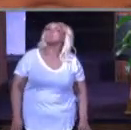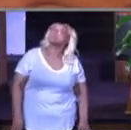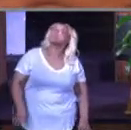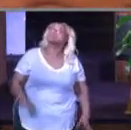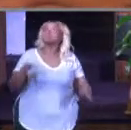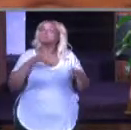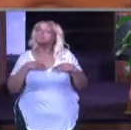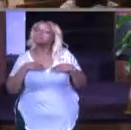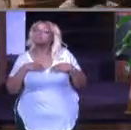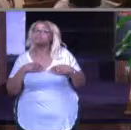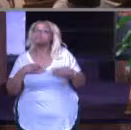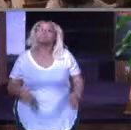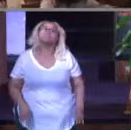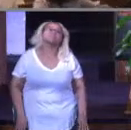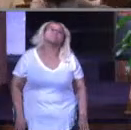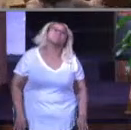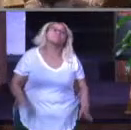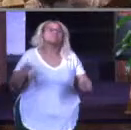Receive,